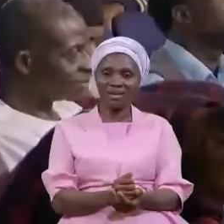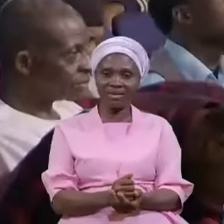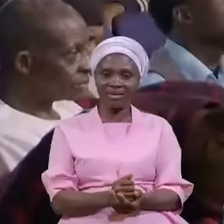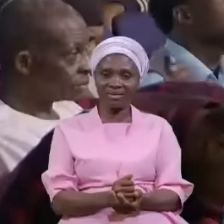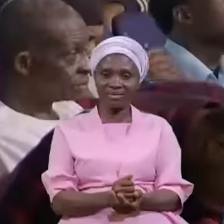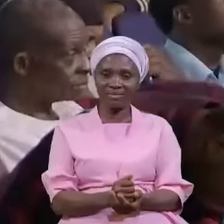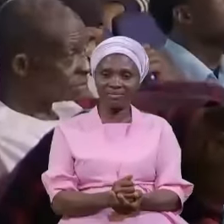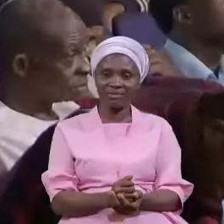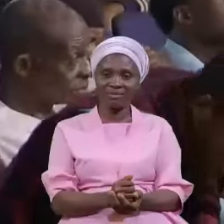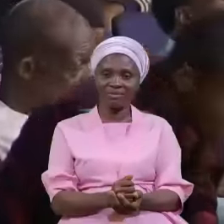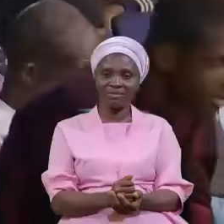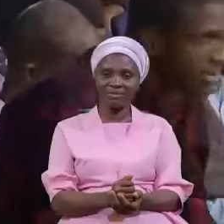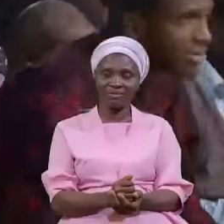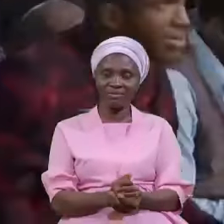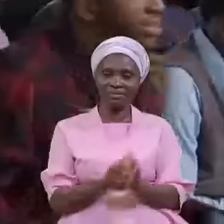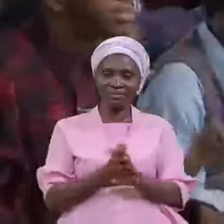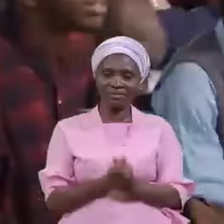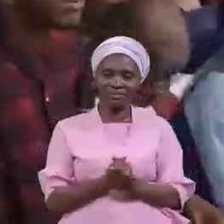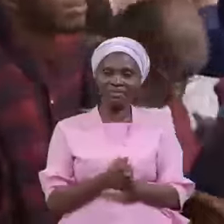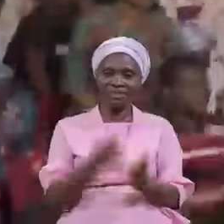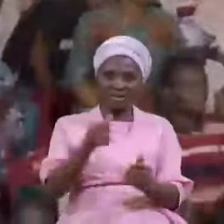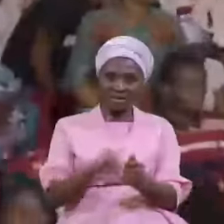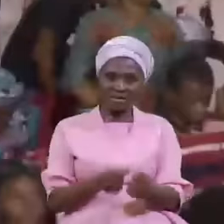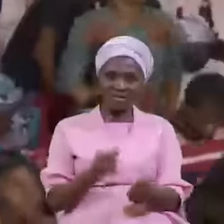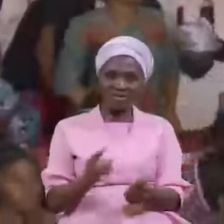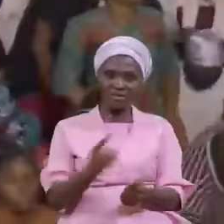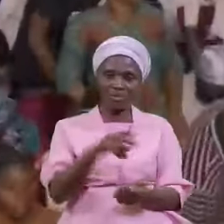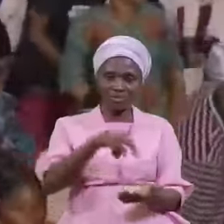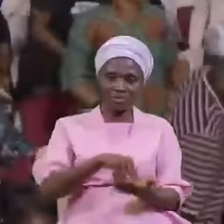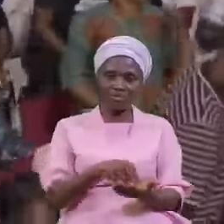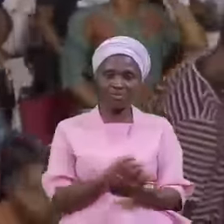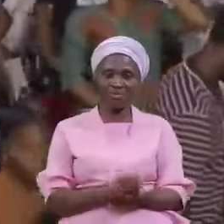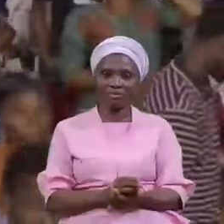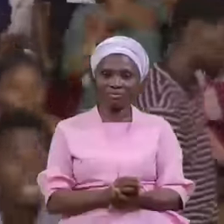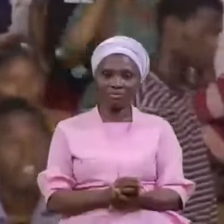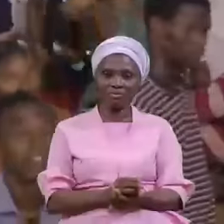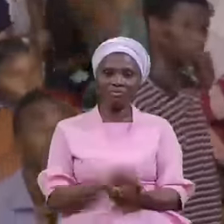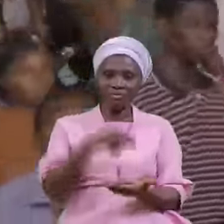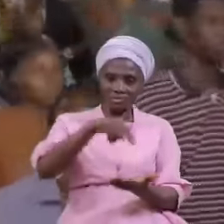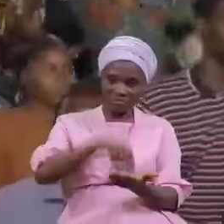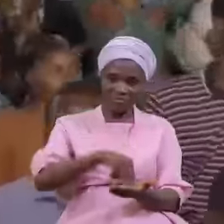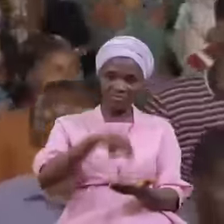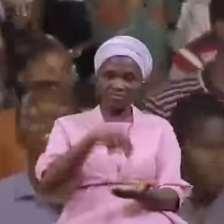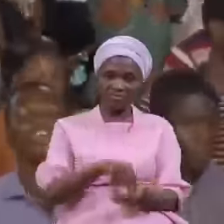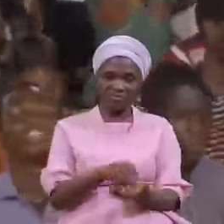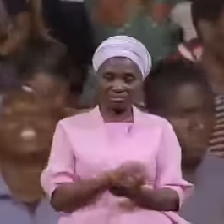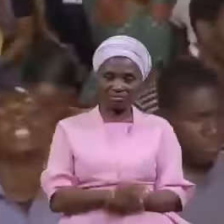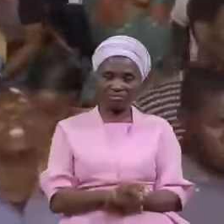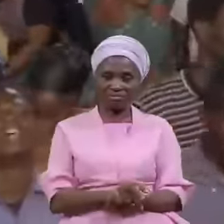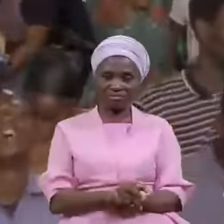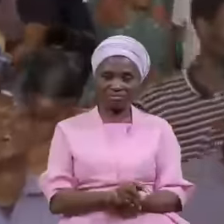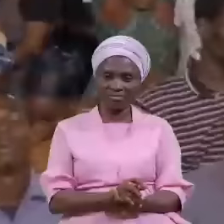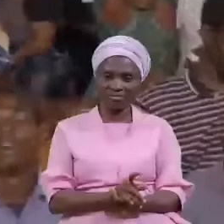Let everybody rise up now. Everybody, everybody, everybody rising up.